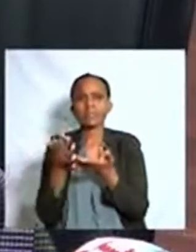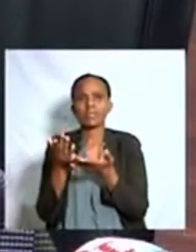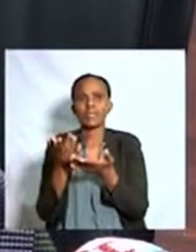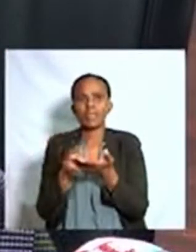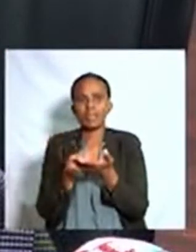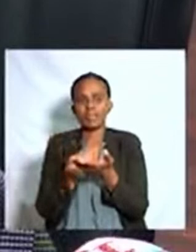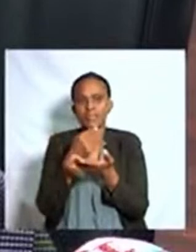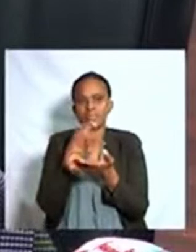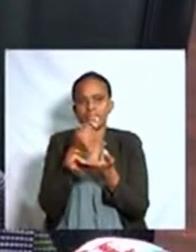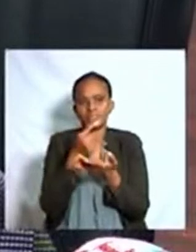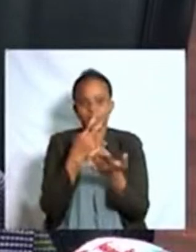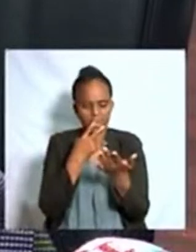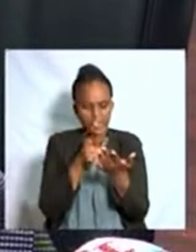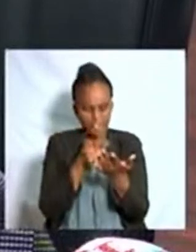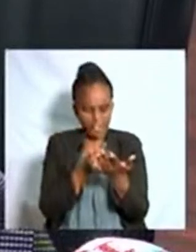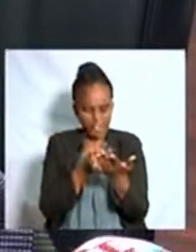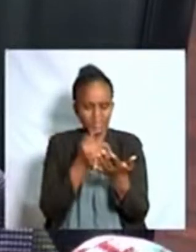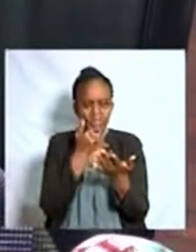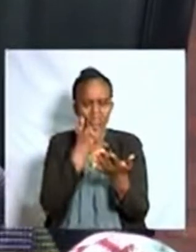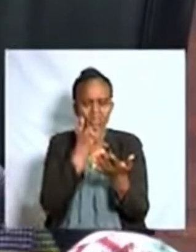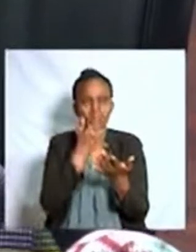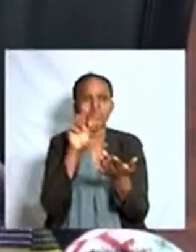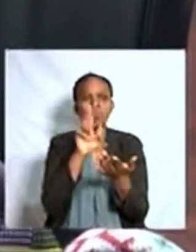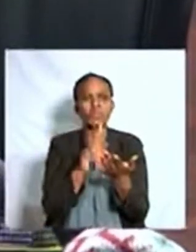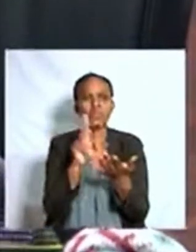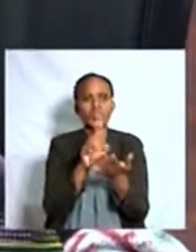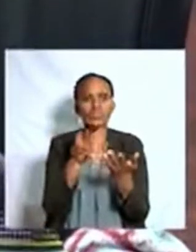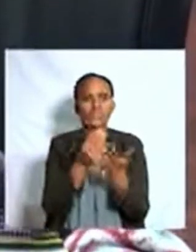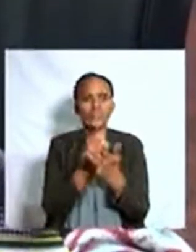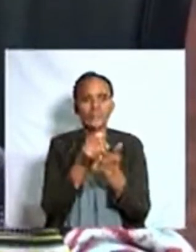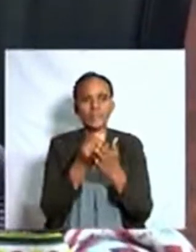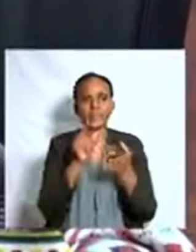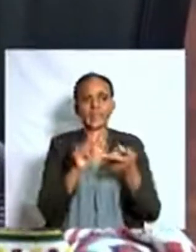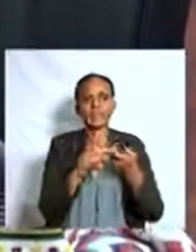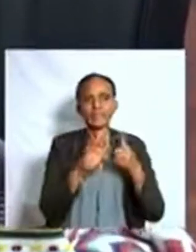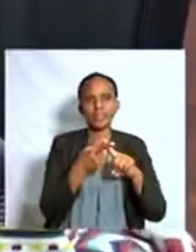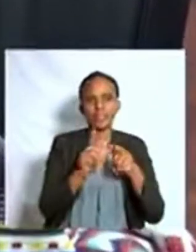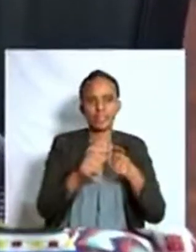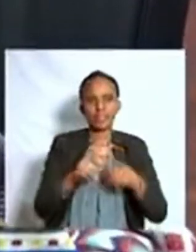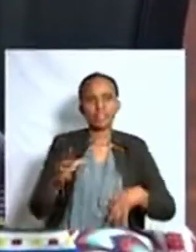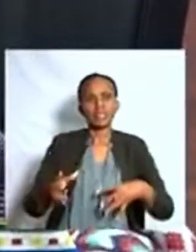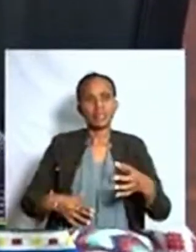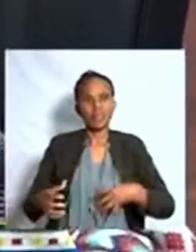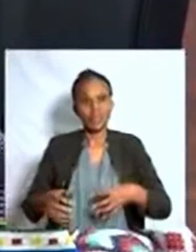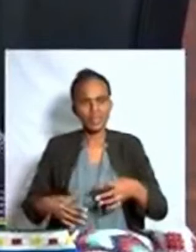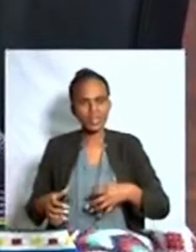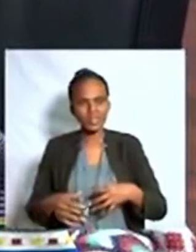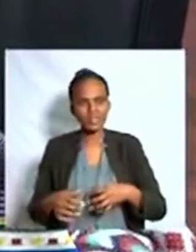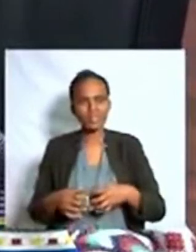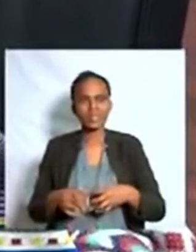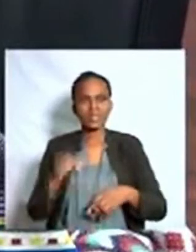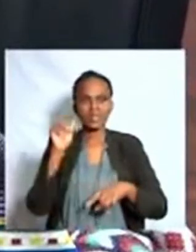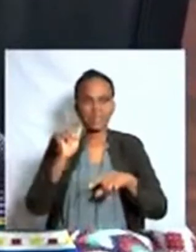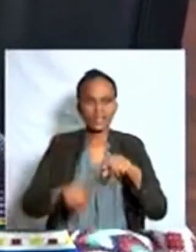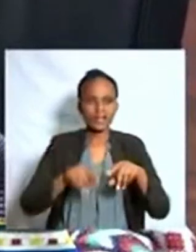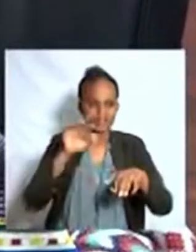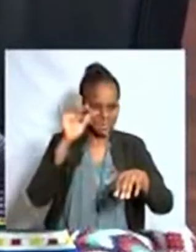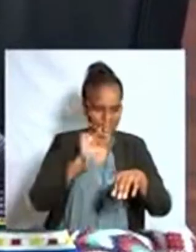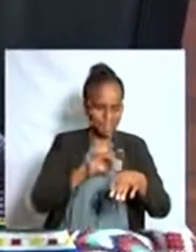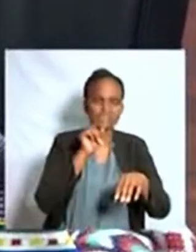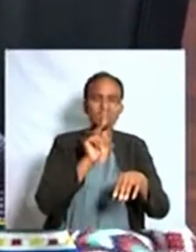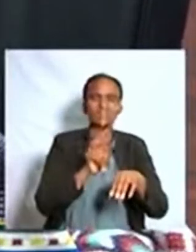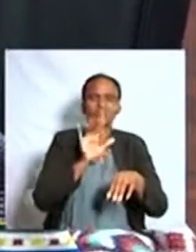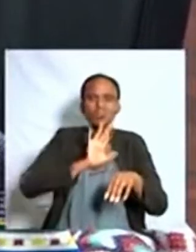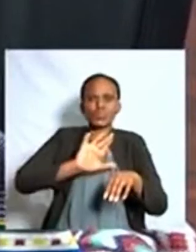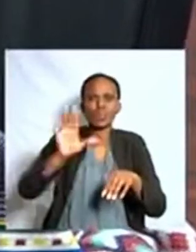I say so, seeing this misapplication, like my colleagues have also lamented, because you cannot touch something which is